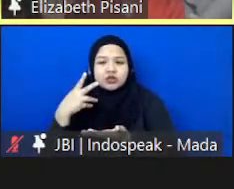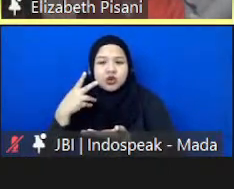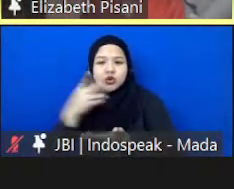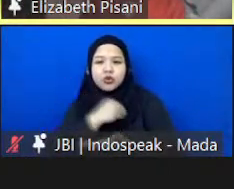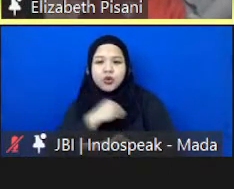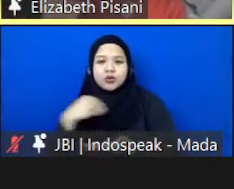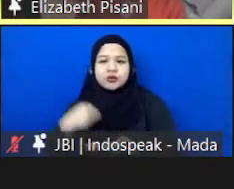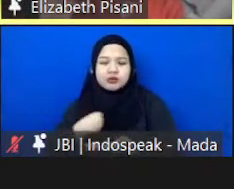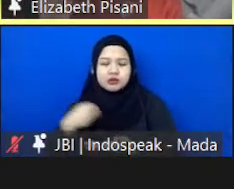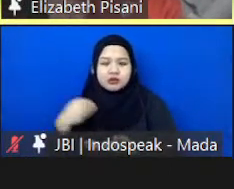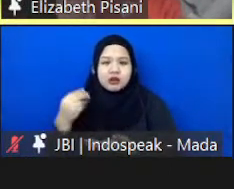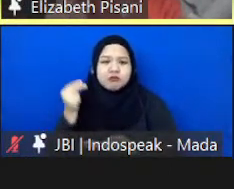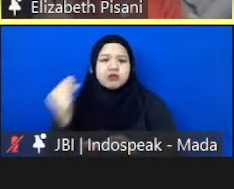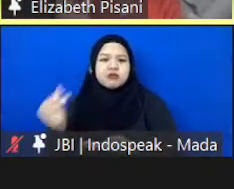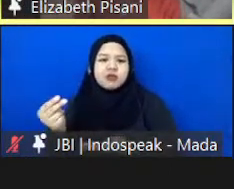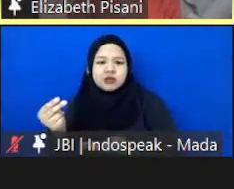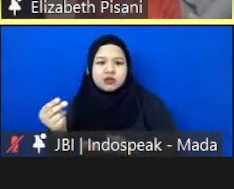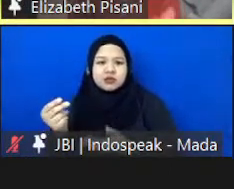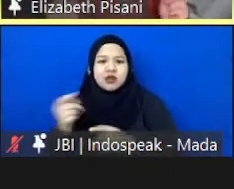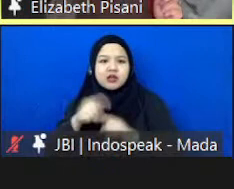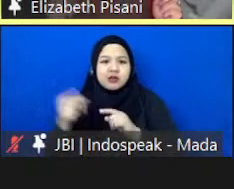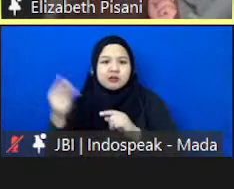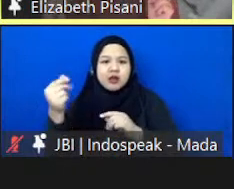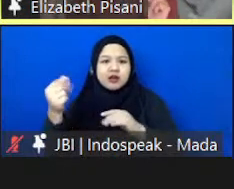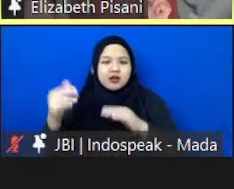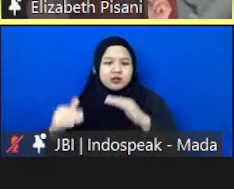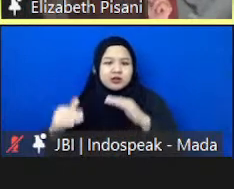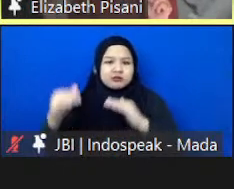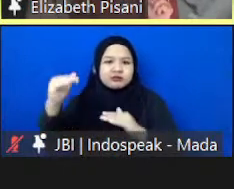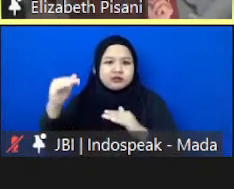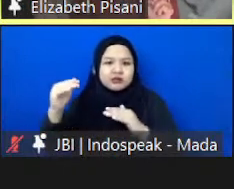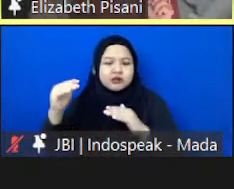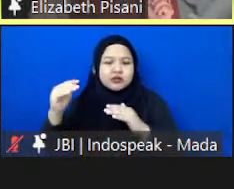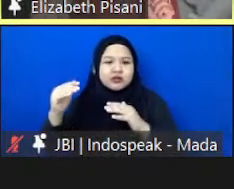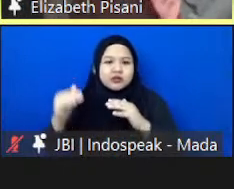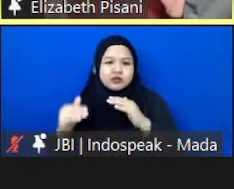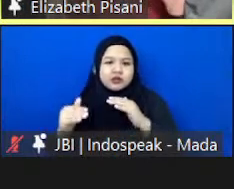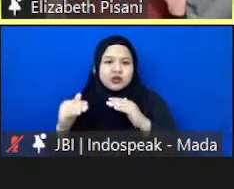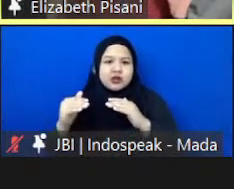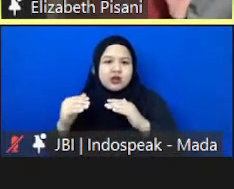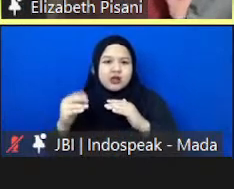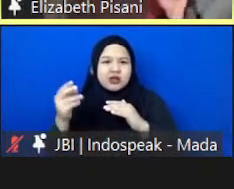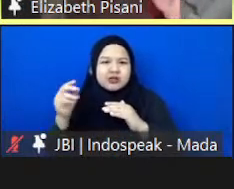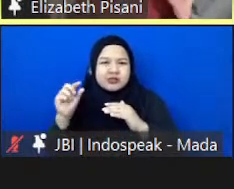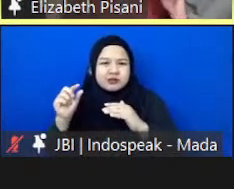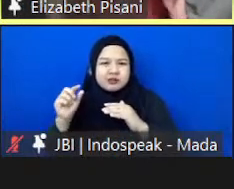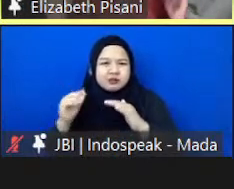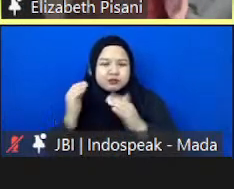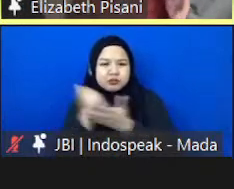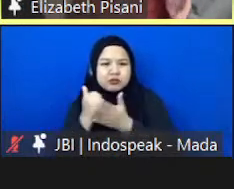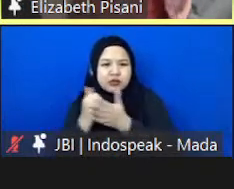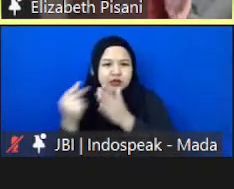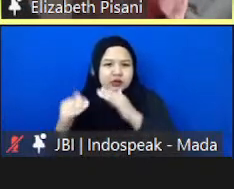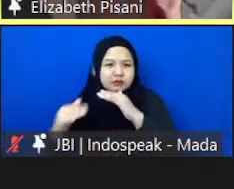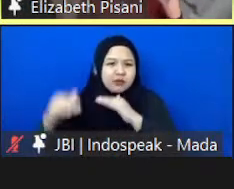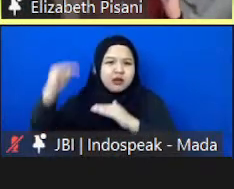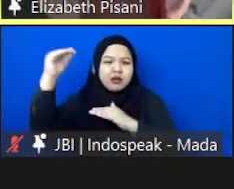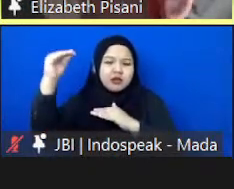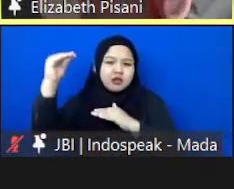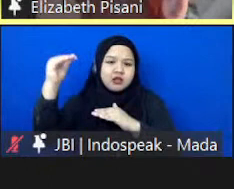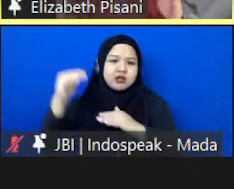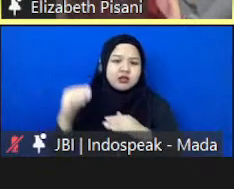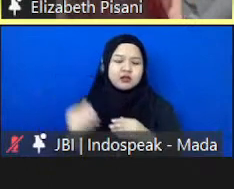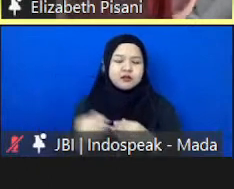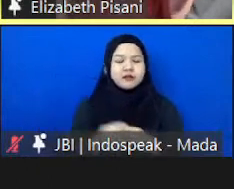than the maximum retail price. And you can see that quite a lot of them, it's quite a lot higher. So the maximum retail price is kind of notional. On